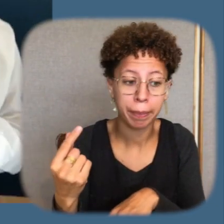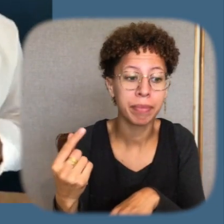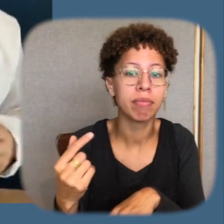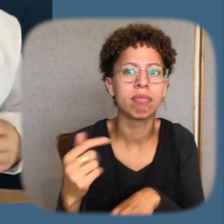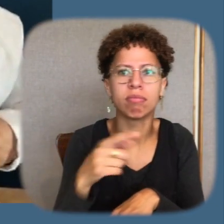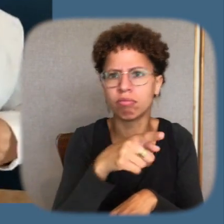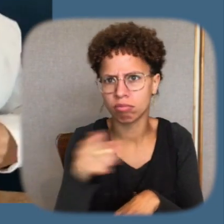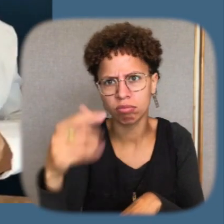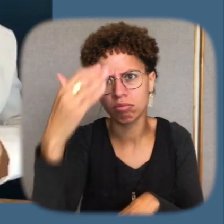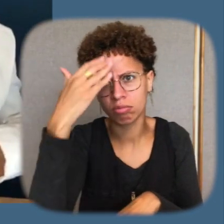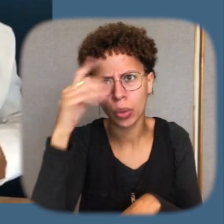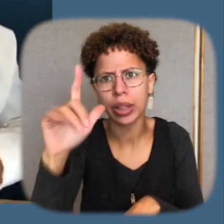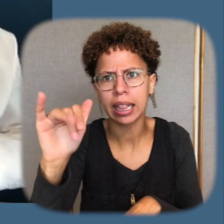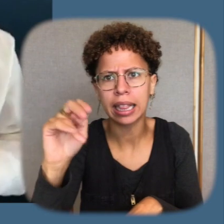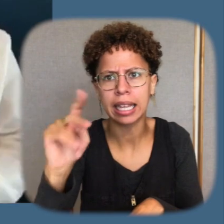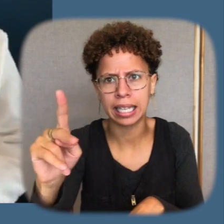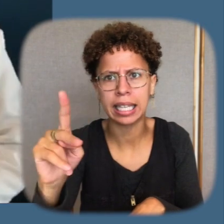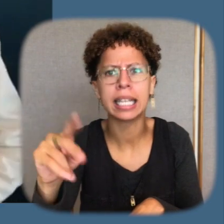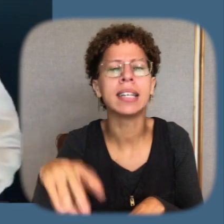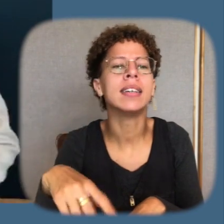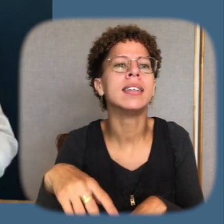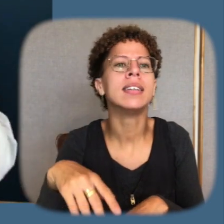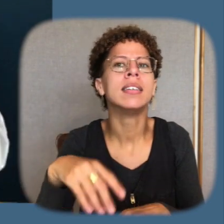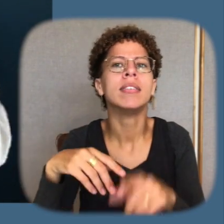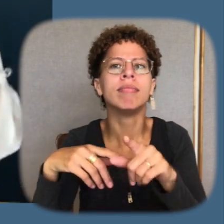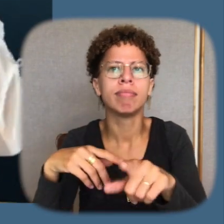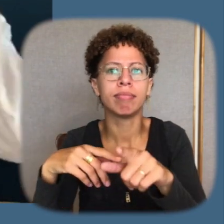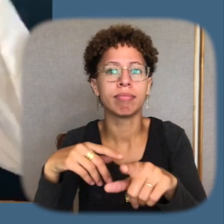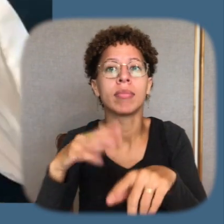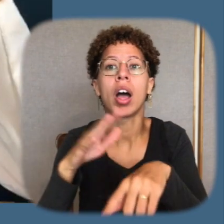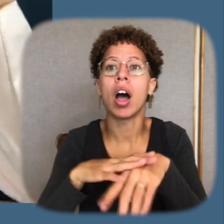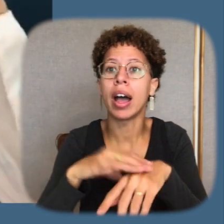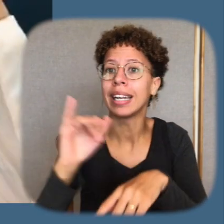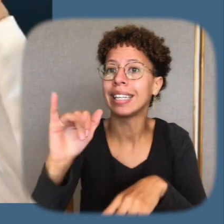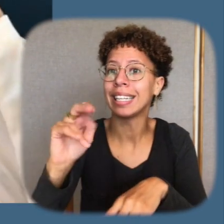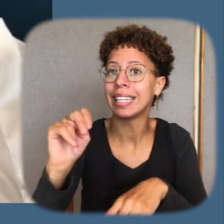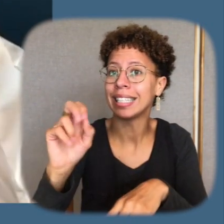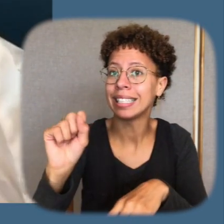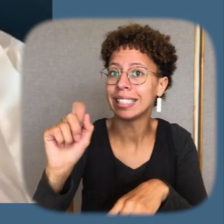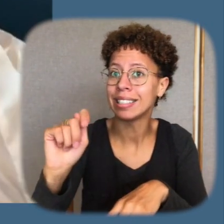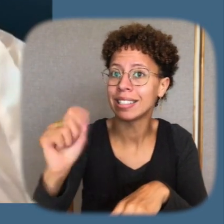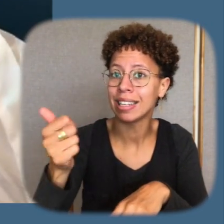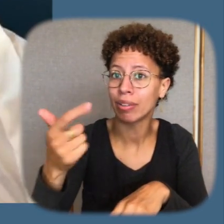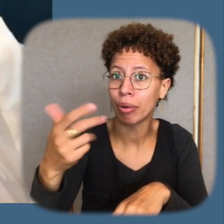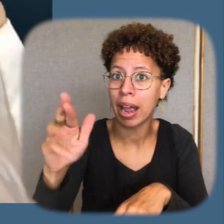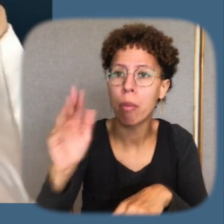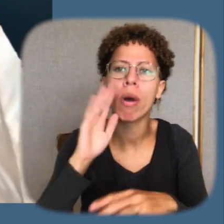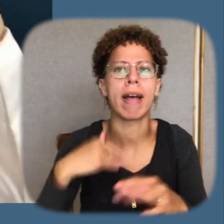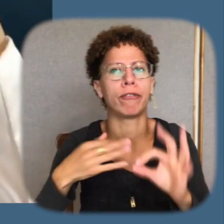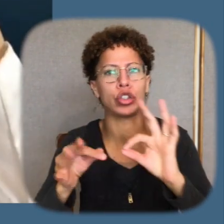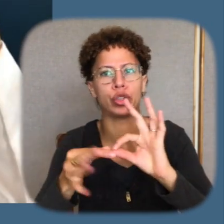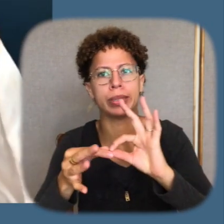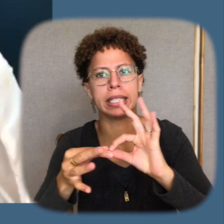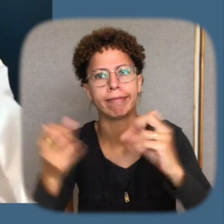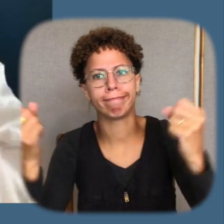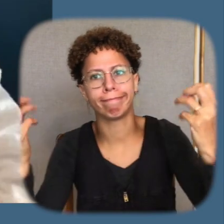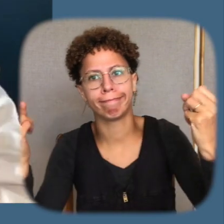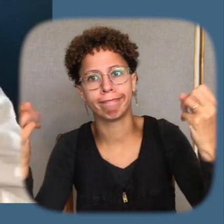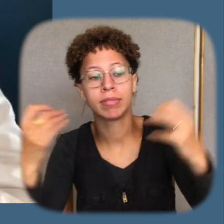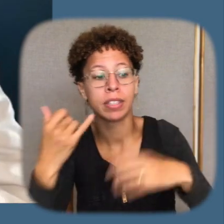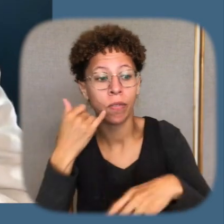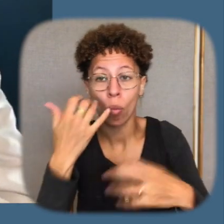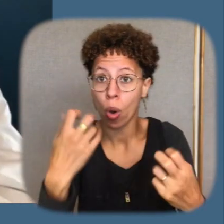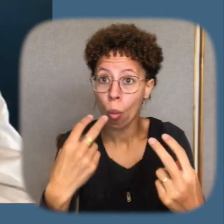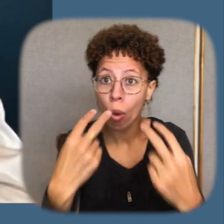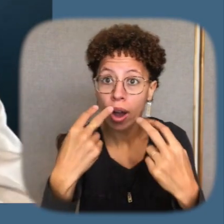guys all have the link. And on Insta, it will be translated, interpreted to ASL. So if you